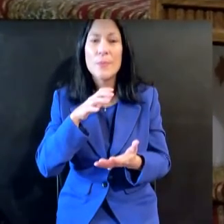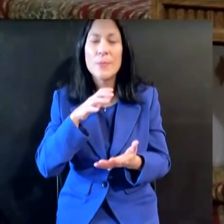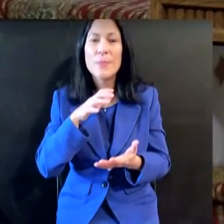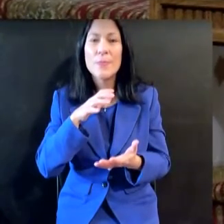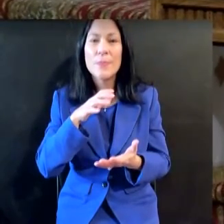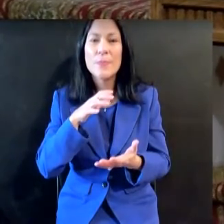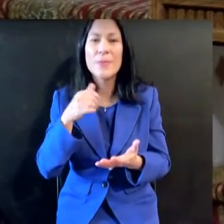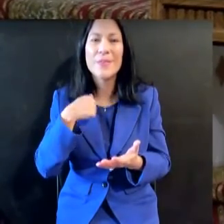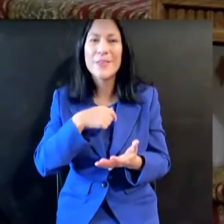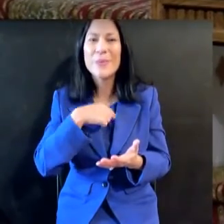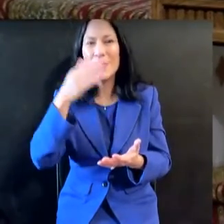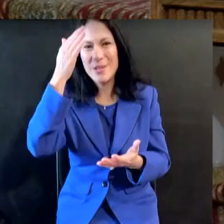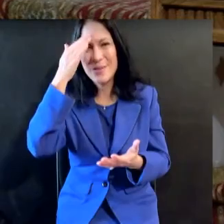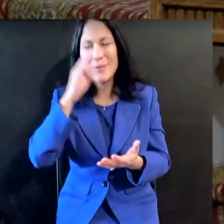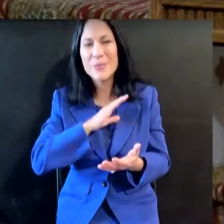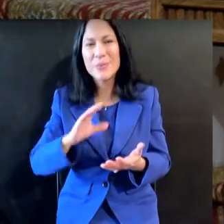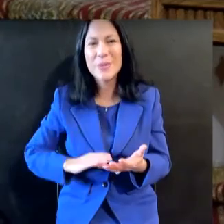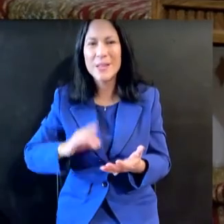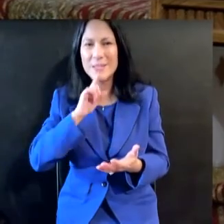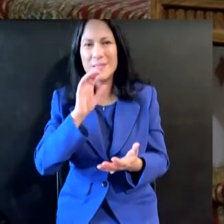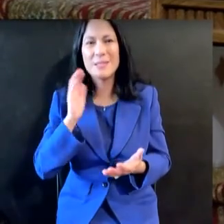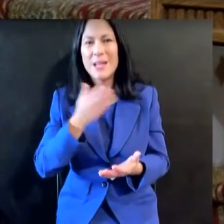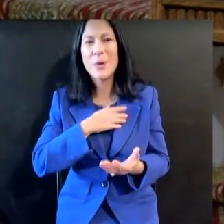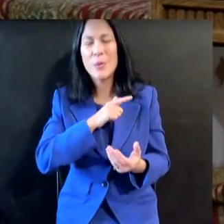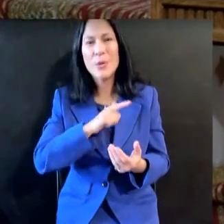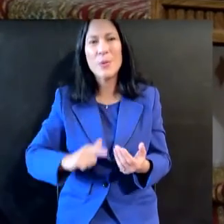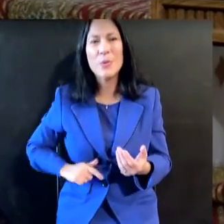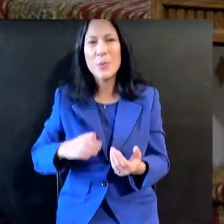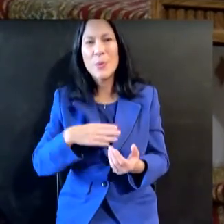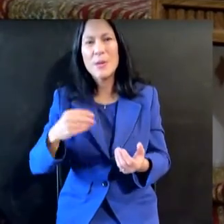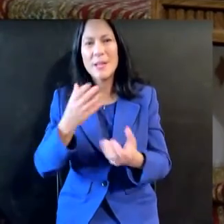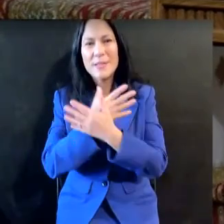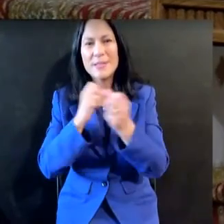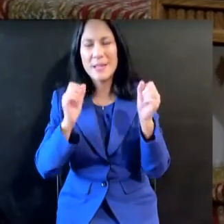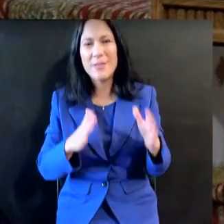We know Christ is our Lord and our Savior. I mean, we say we do.